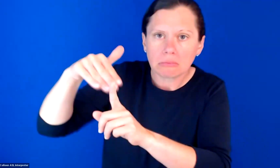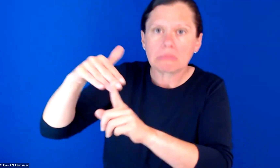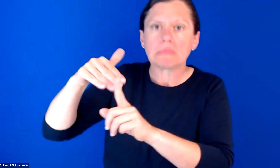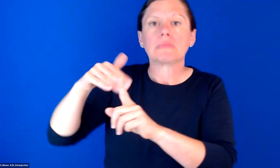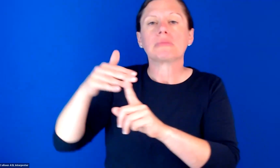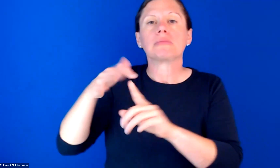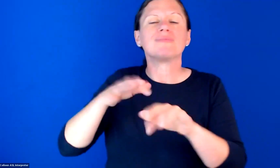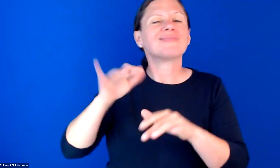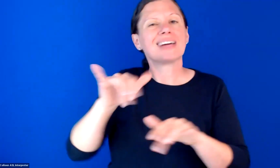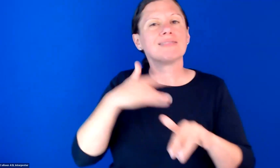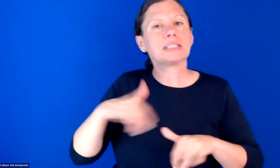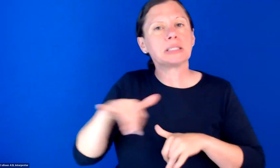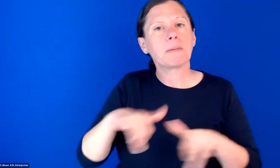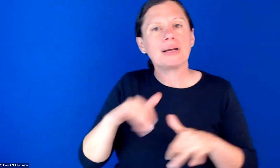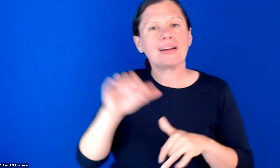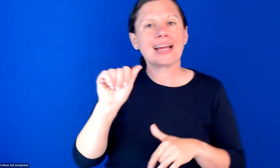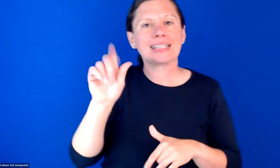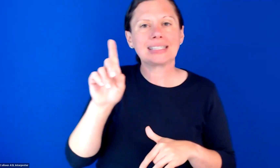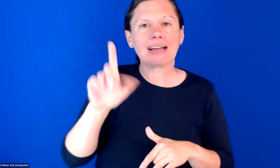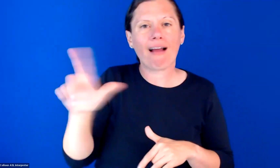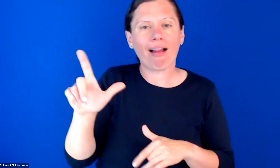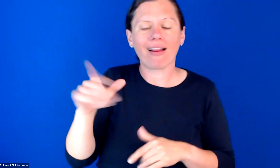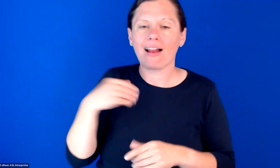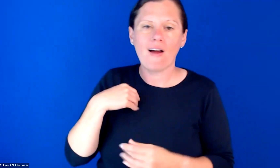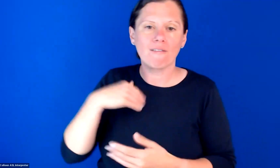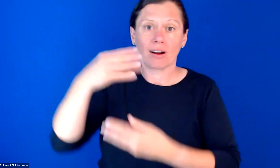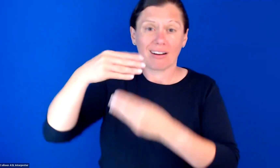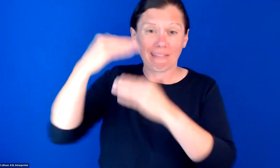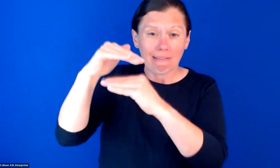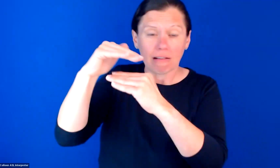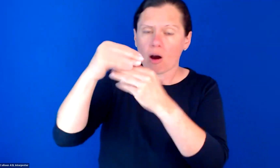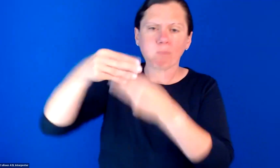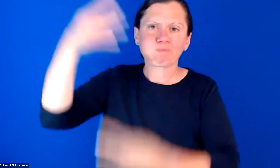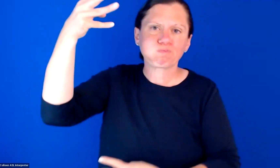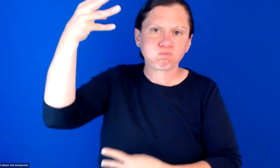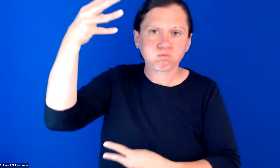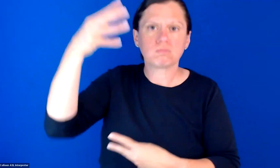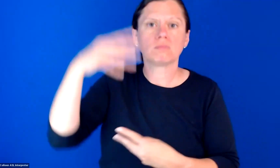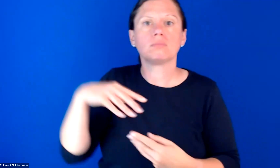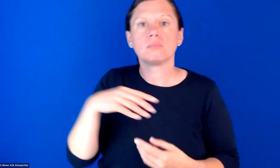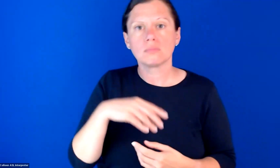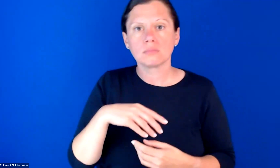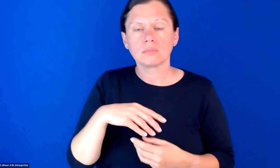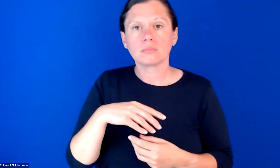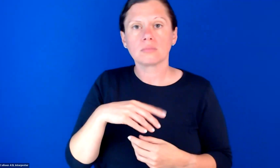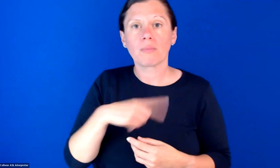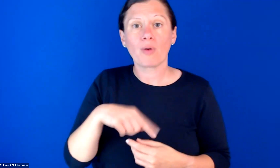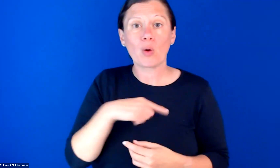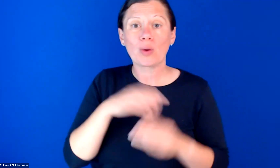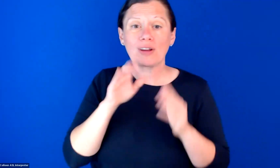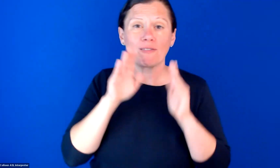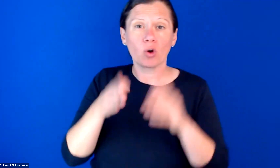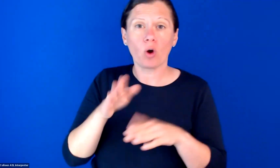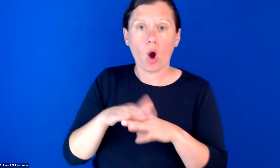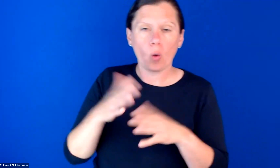daily living that are usually considered in long-term care as things that are critical for helping people stay at